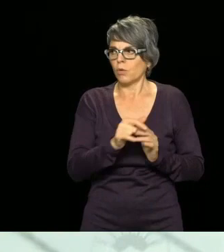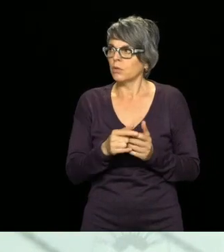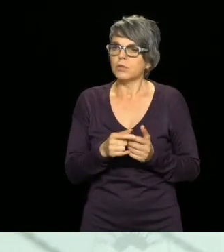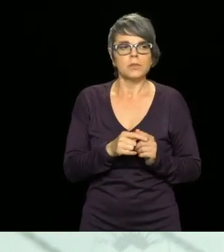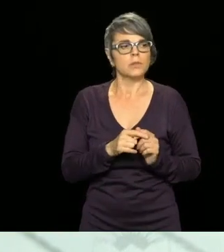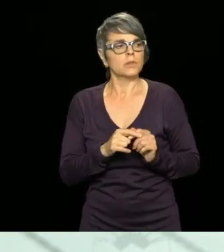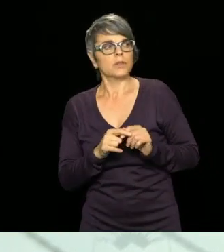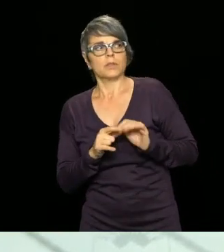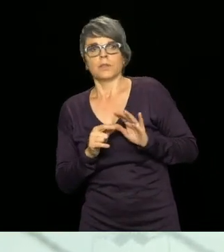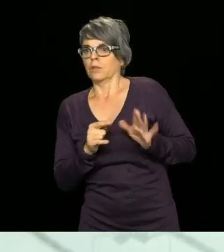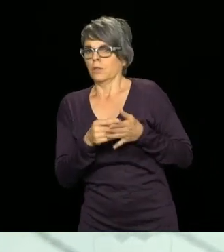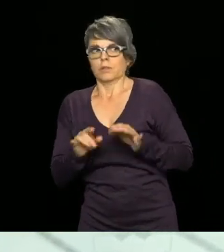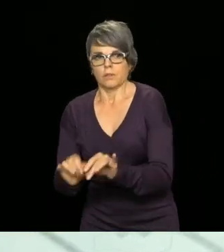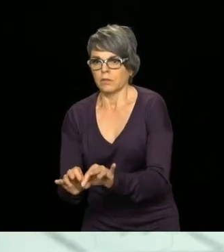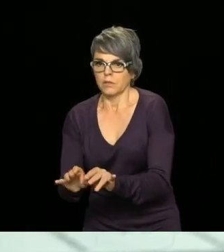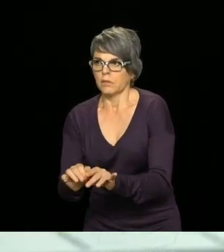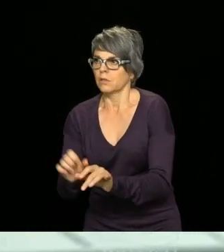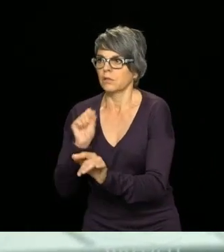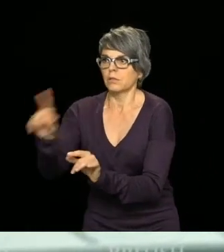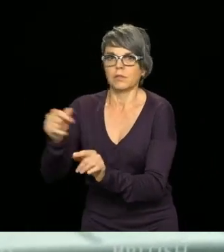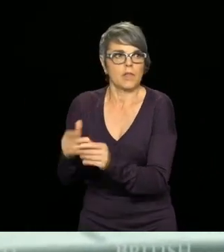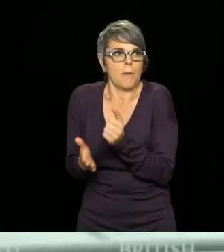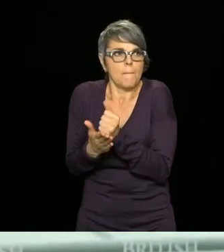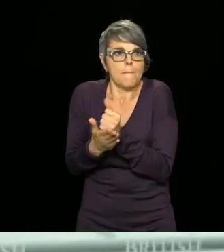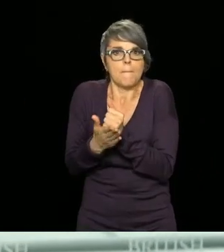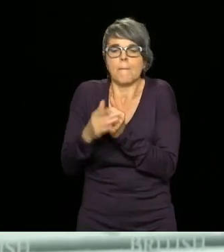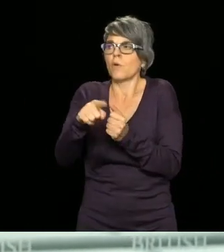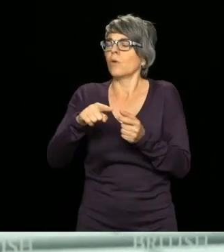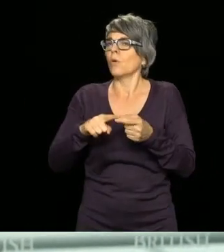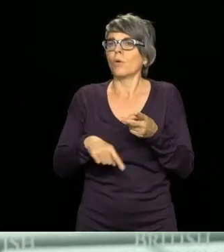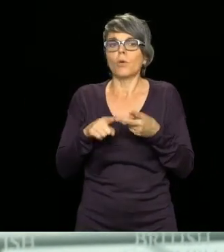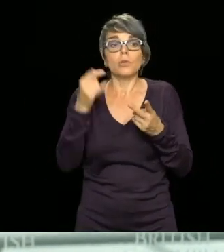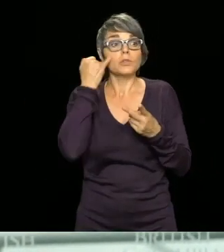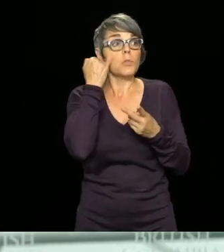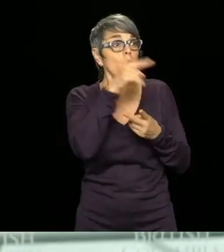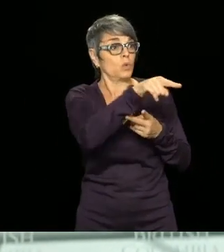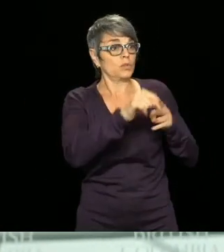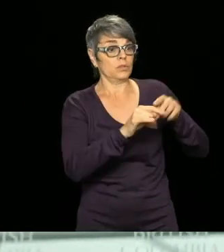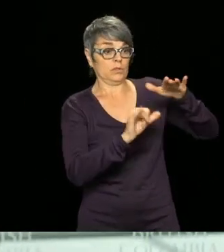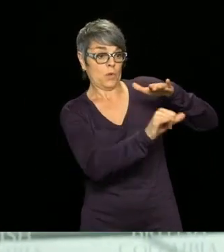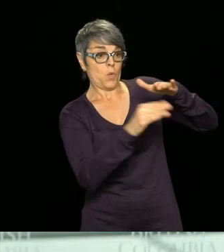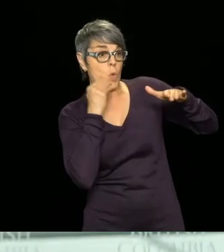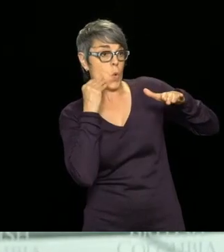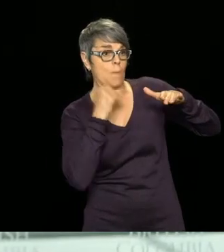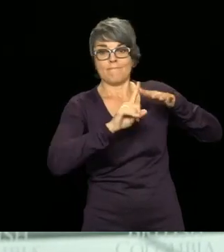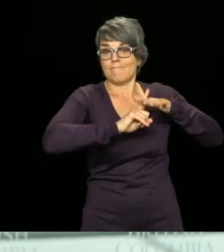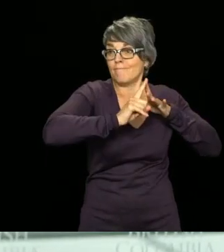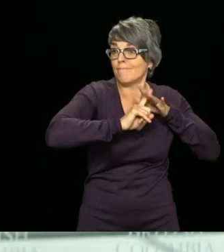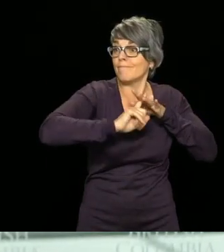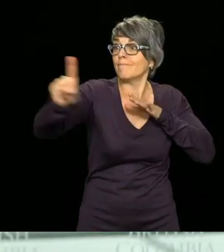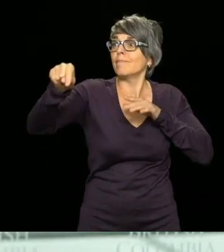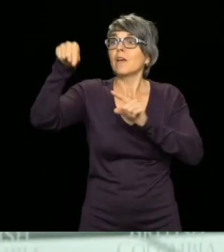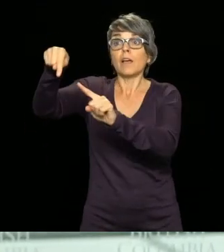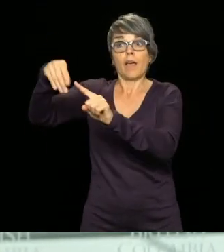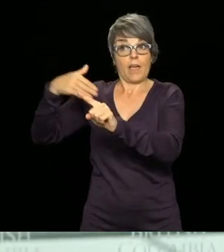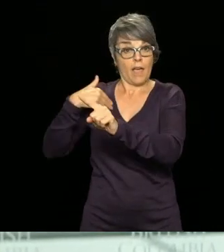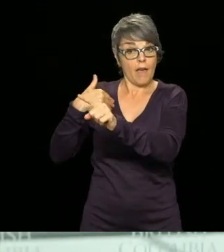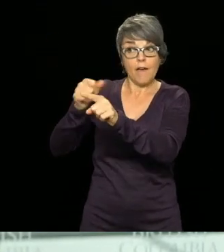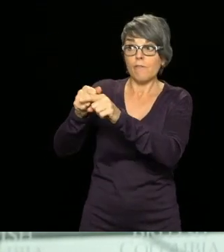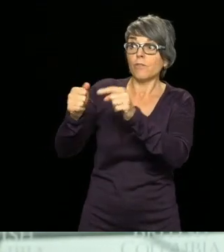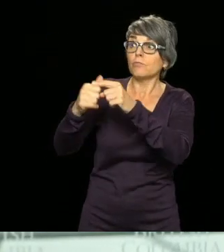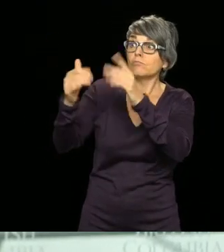those who manage to get out, do we have enough spaces to house people who are escaping domestic violence right now in the